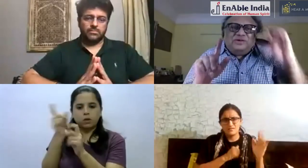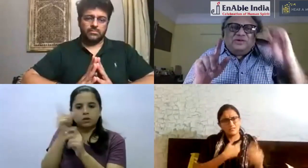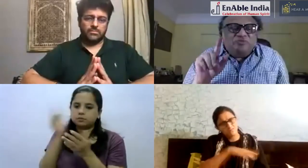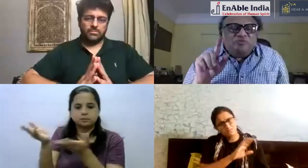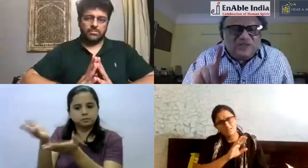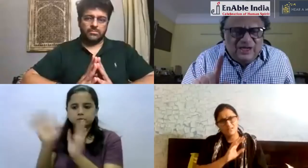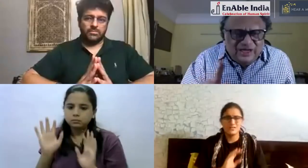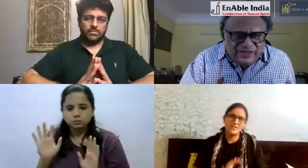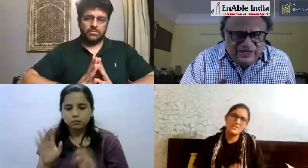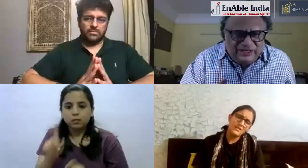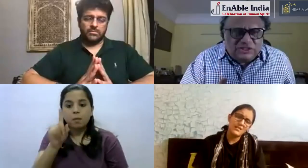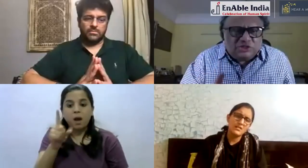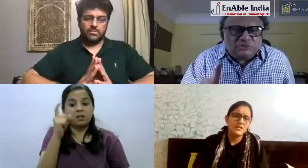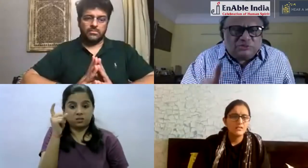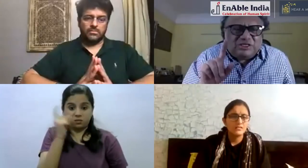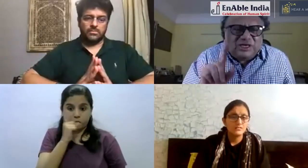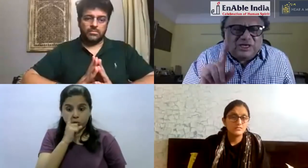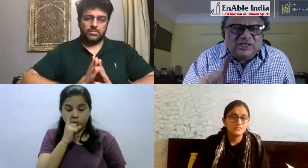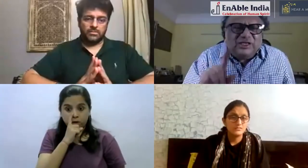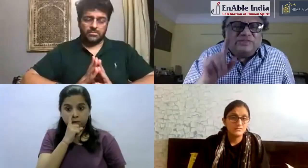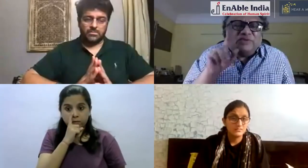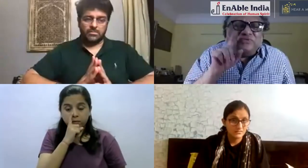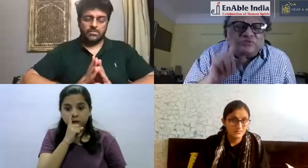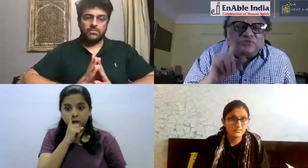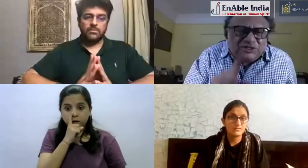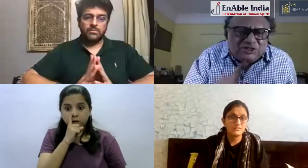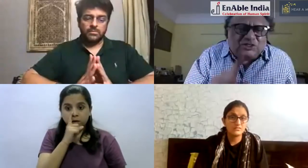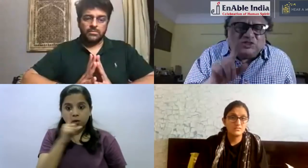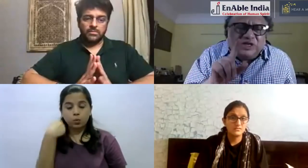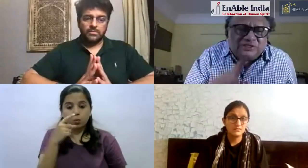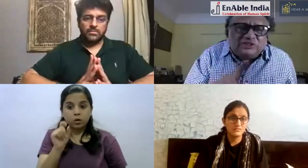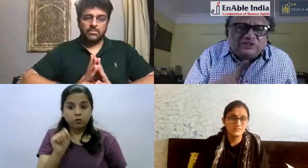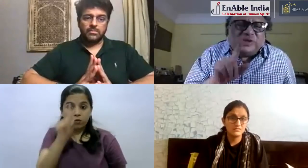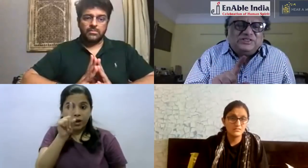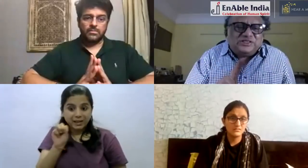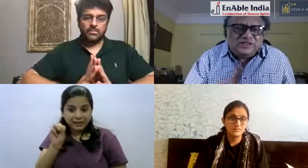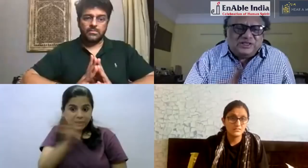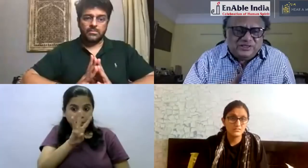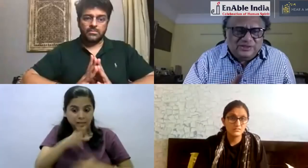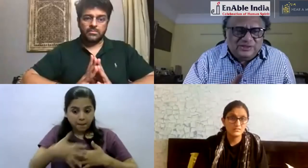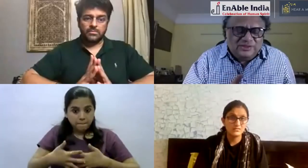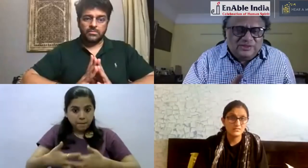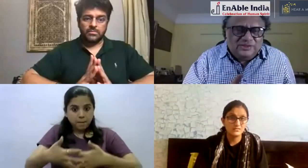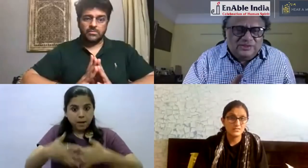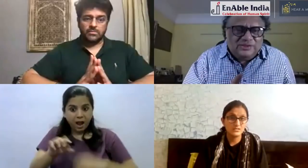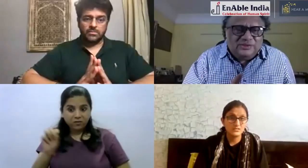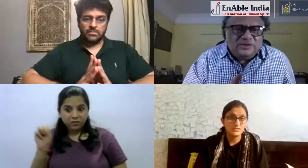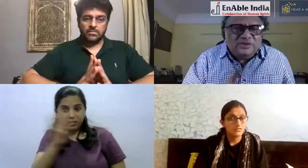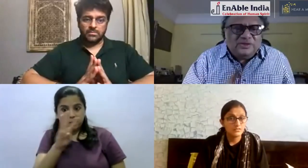But with the ladies, especially in the first 3 months of pregnancy,